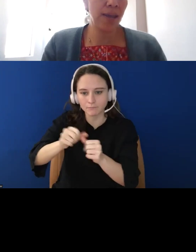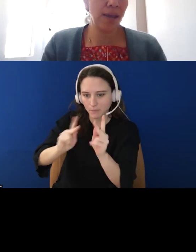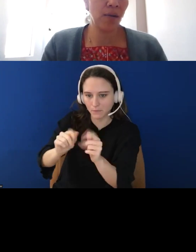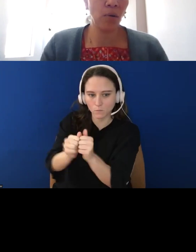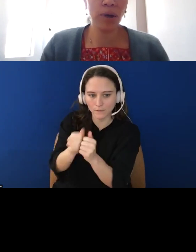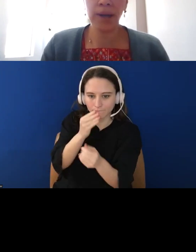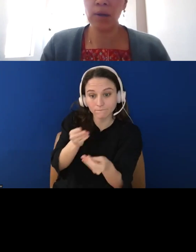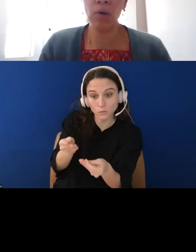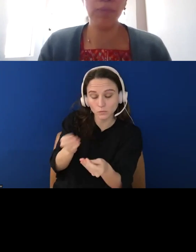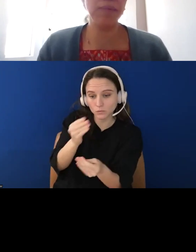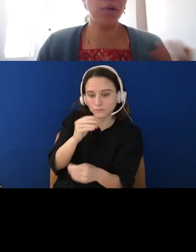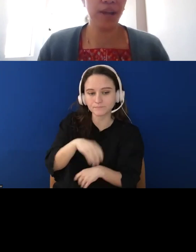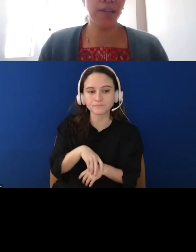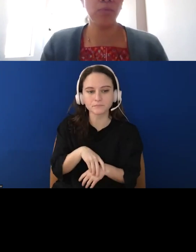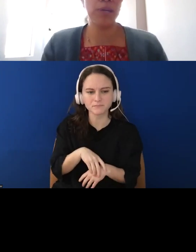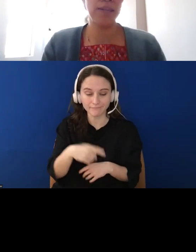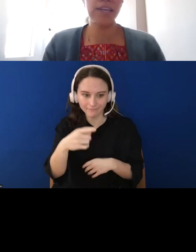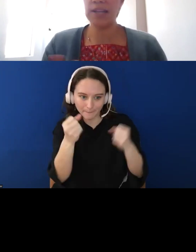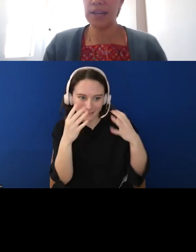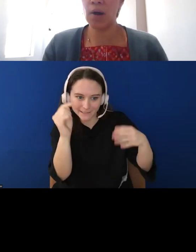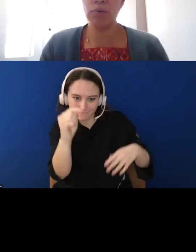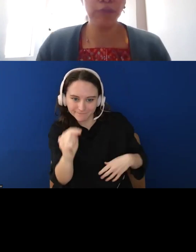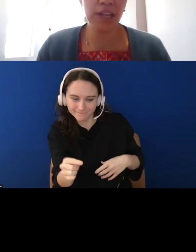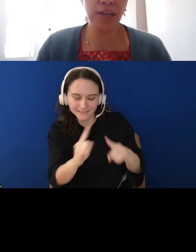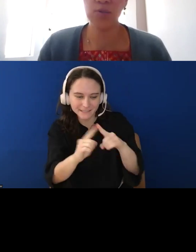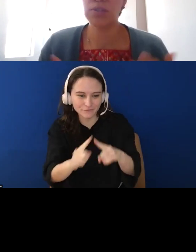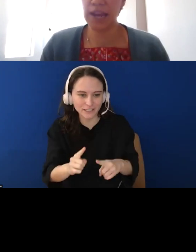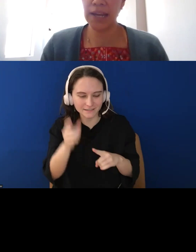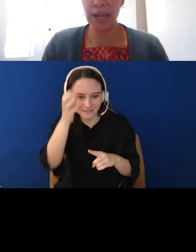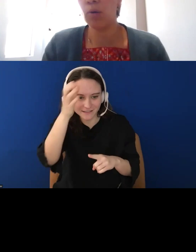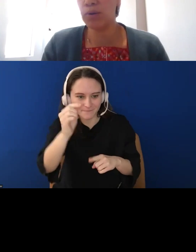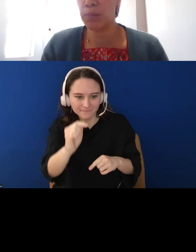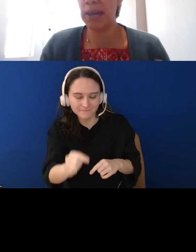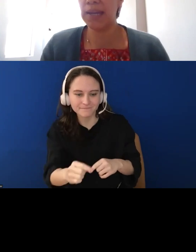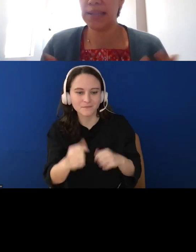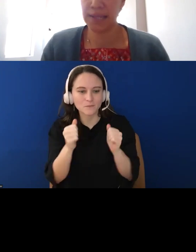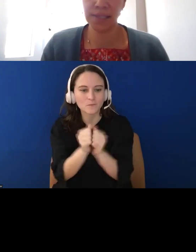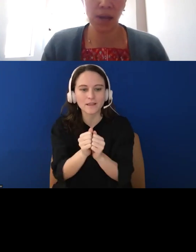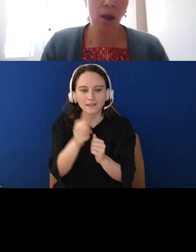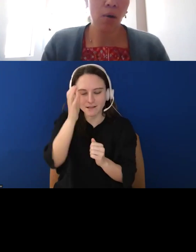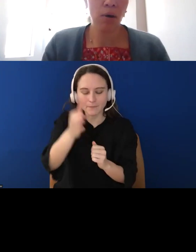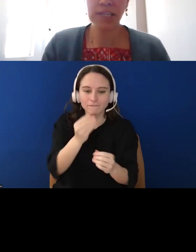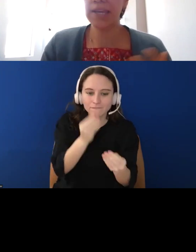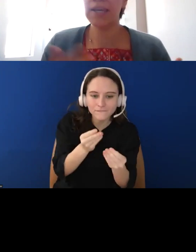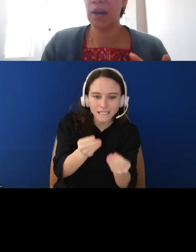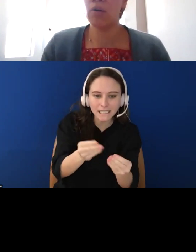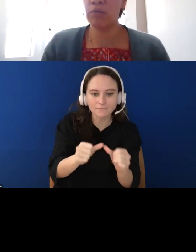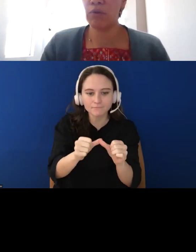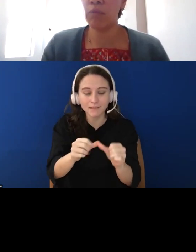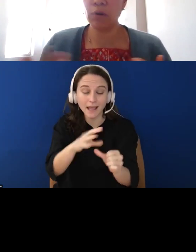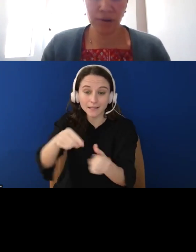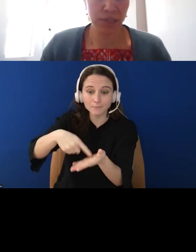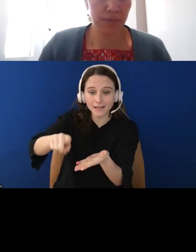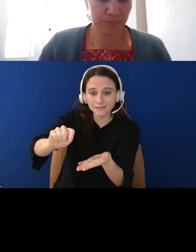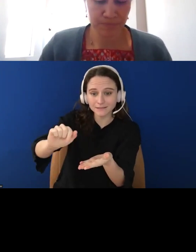entries, all of them connected with the idea of feeding, sustaining, and also paying taxes or taking care